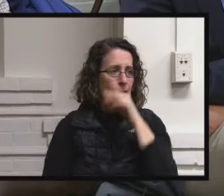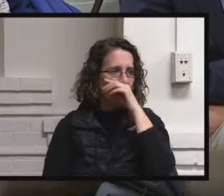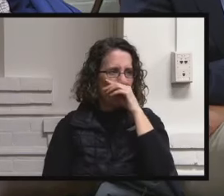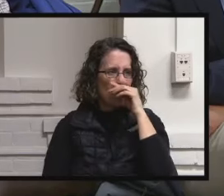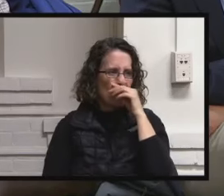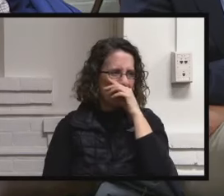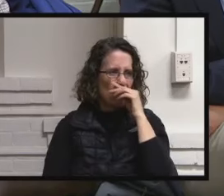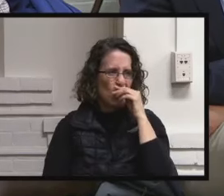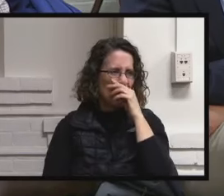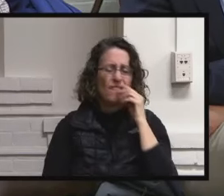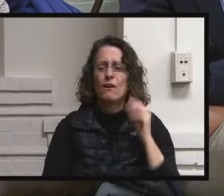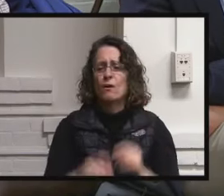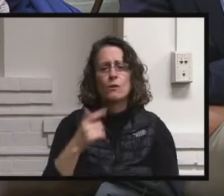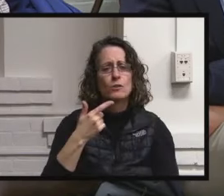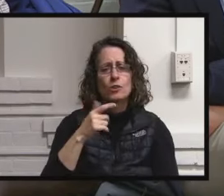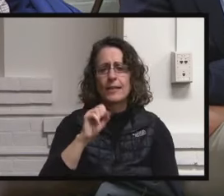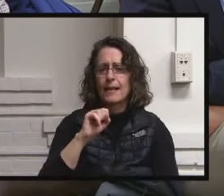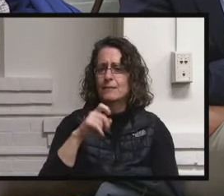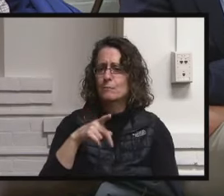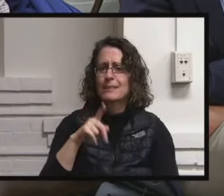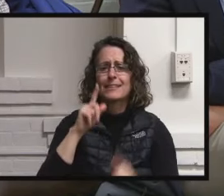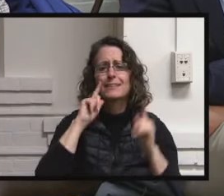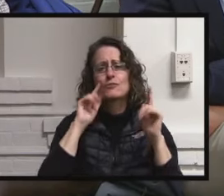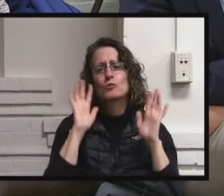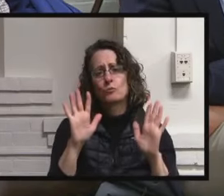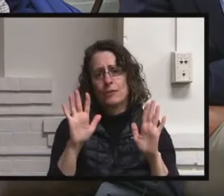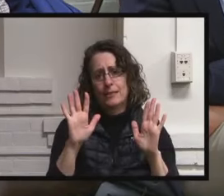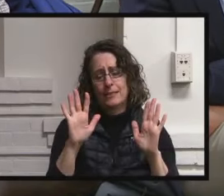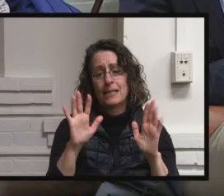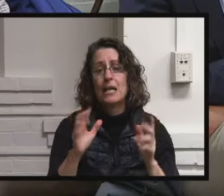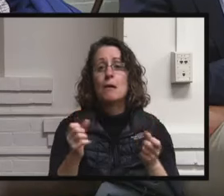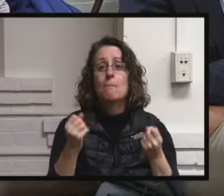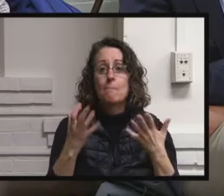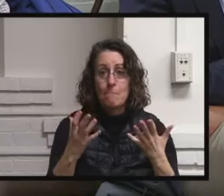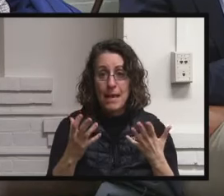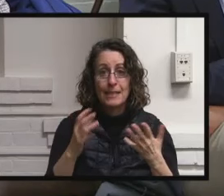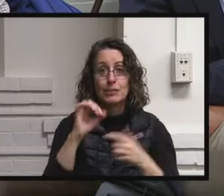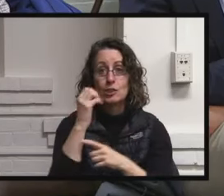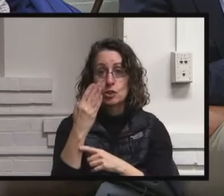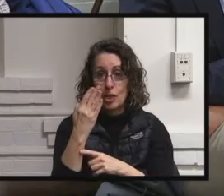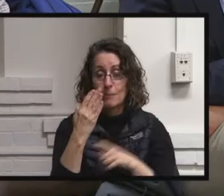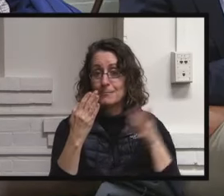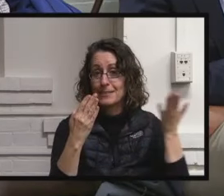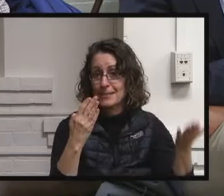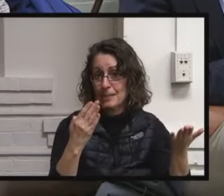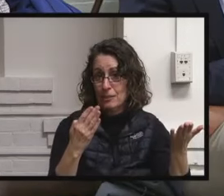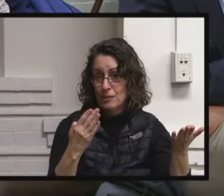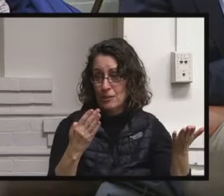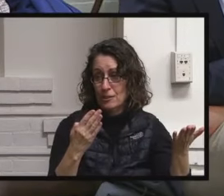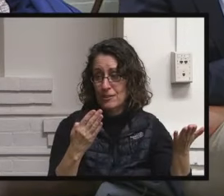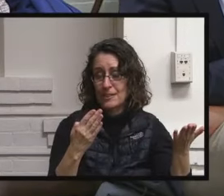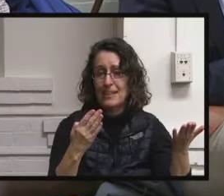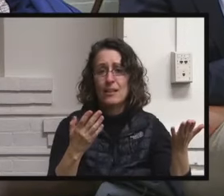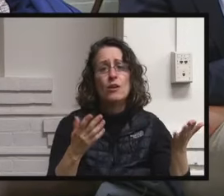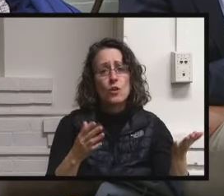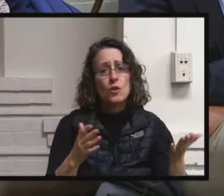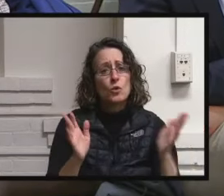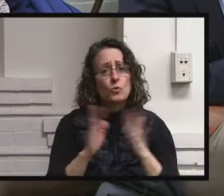GS Precision is a really great company. They provide a lot of really good jobs. They've been good for the town. But it is